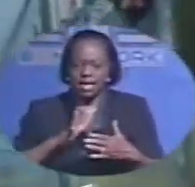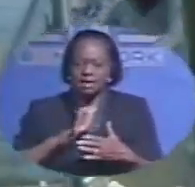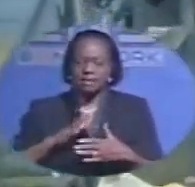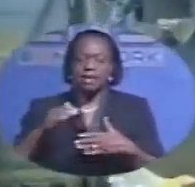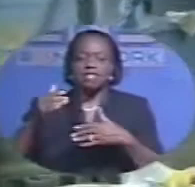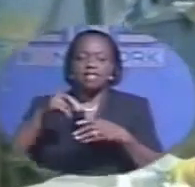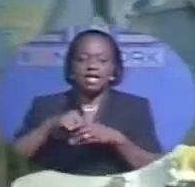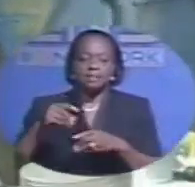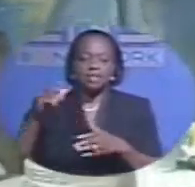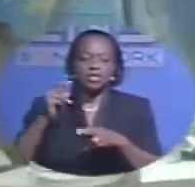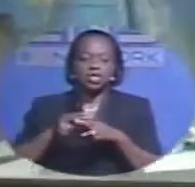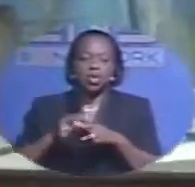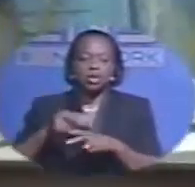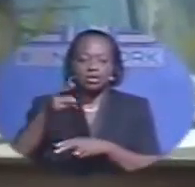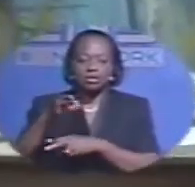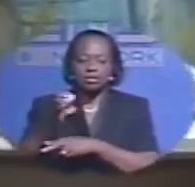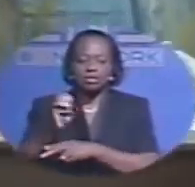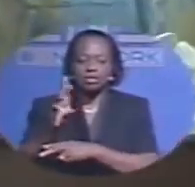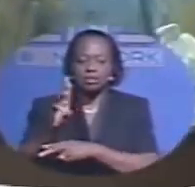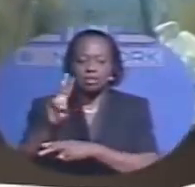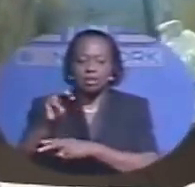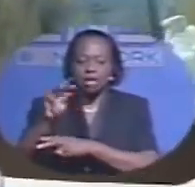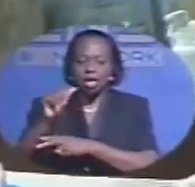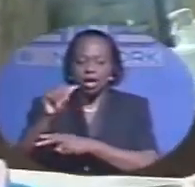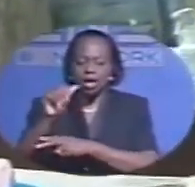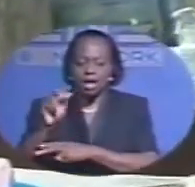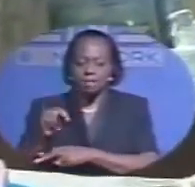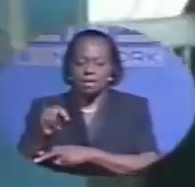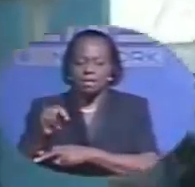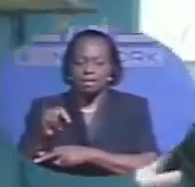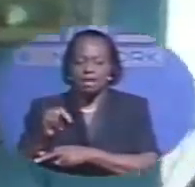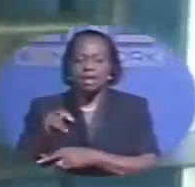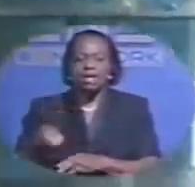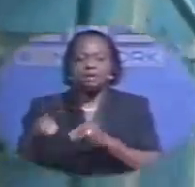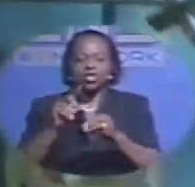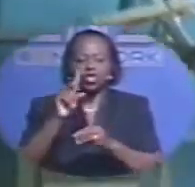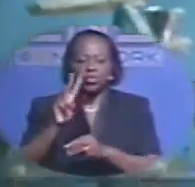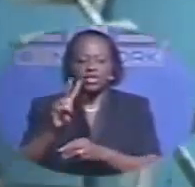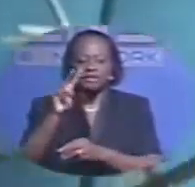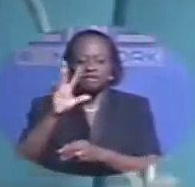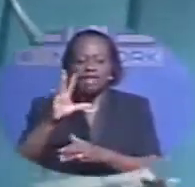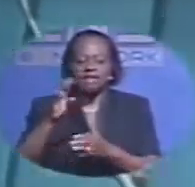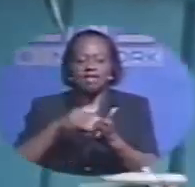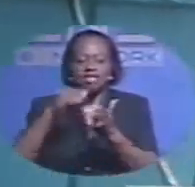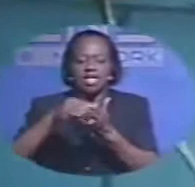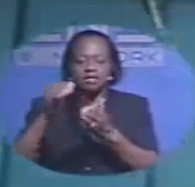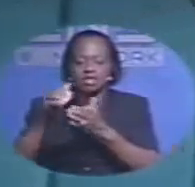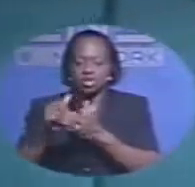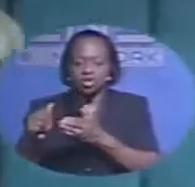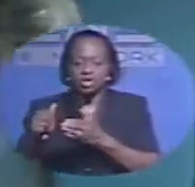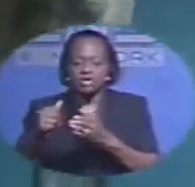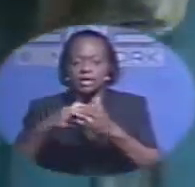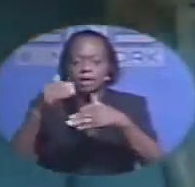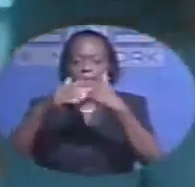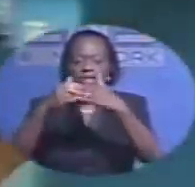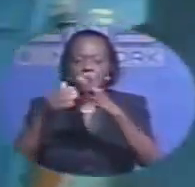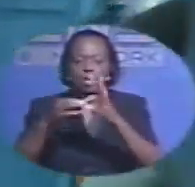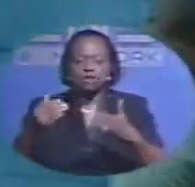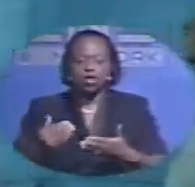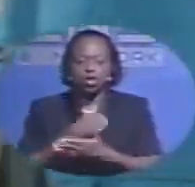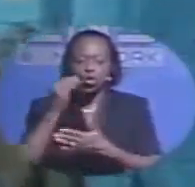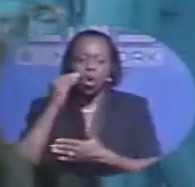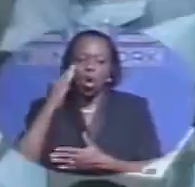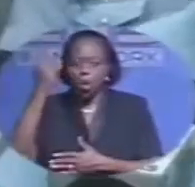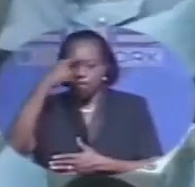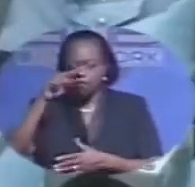but to invest more than $25,000 towards the construction of a brand new home. What we're going to have to do is just simply start all over.